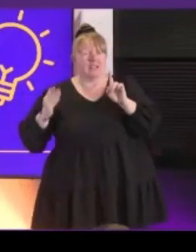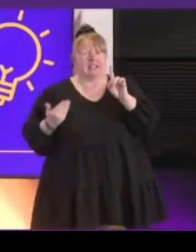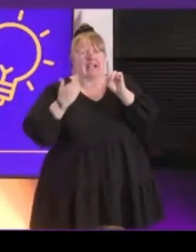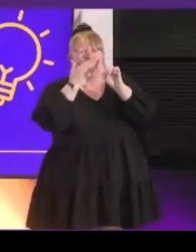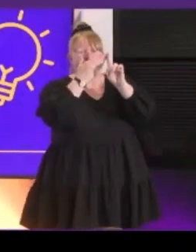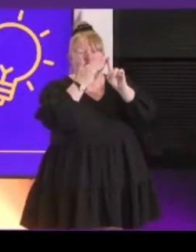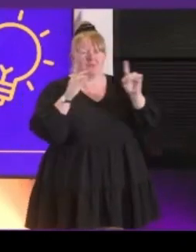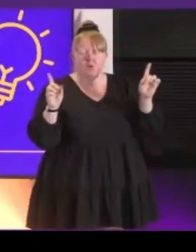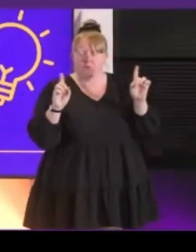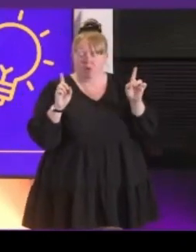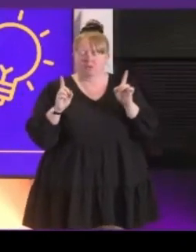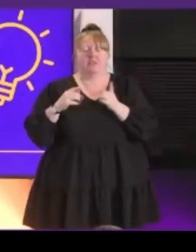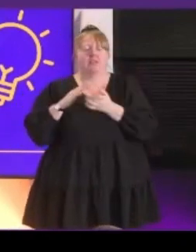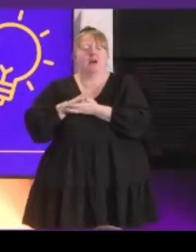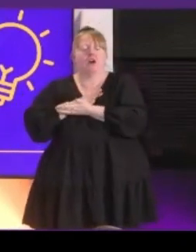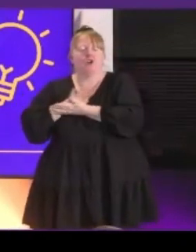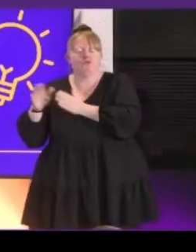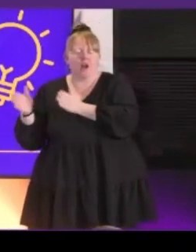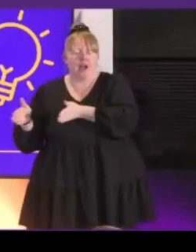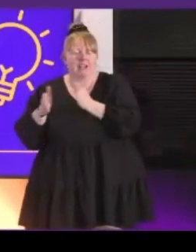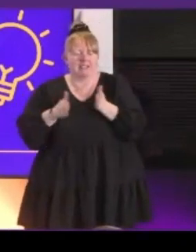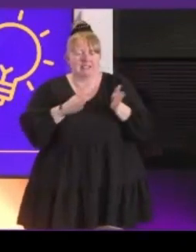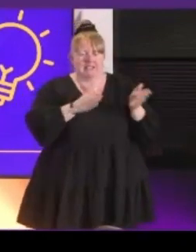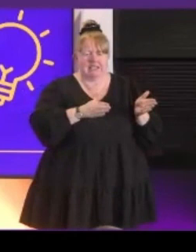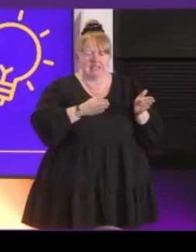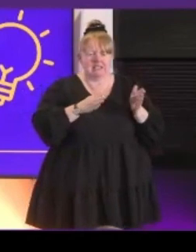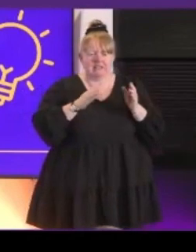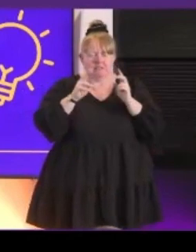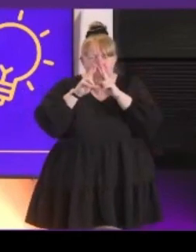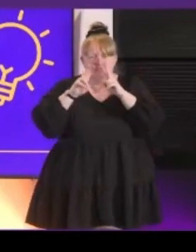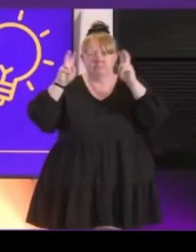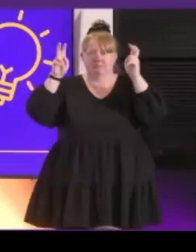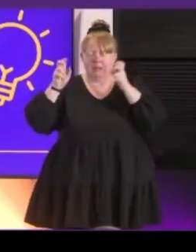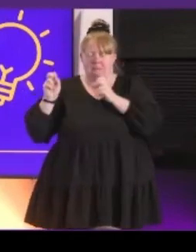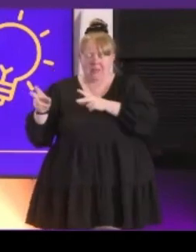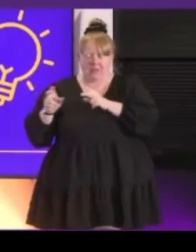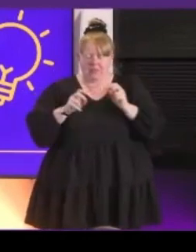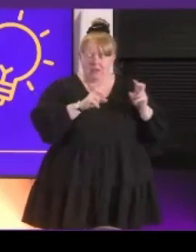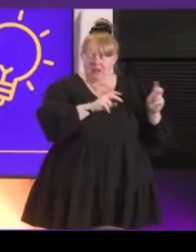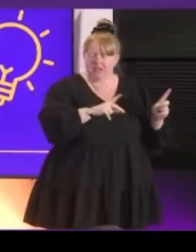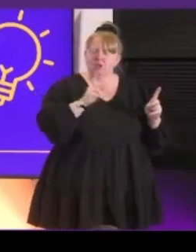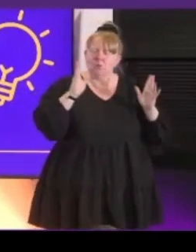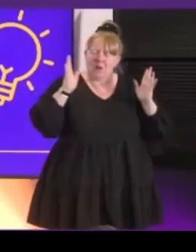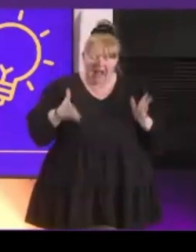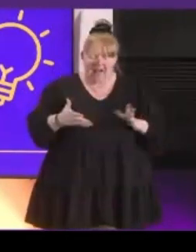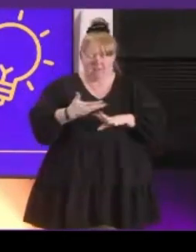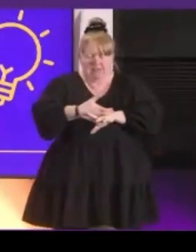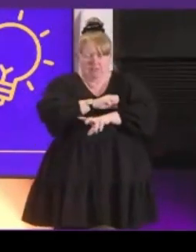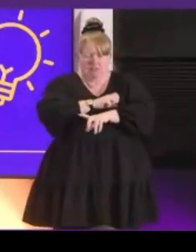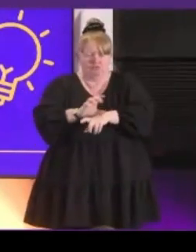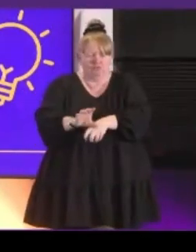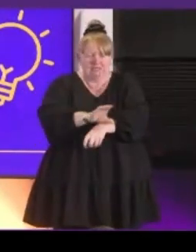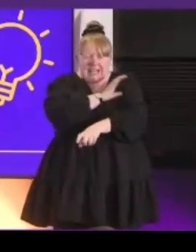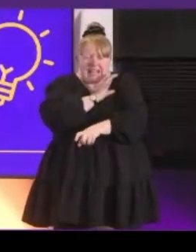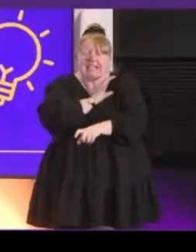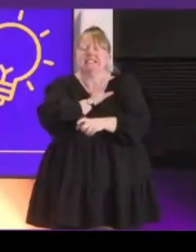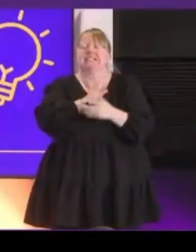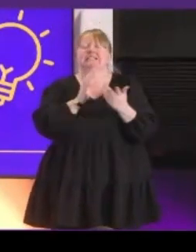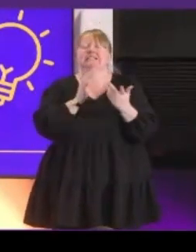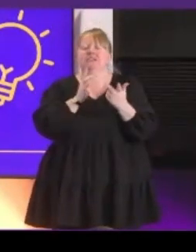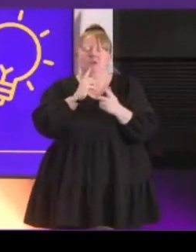I think this Horizon methodology is there to kind of say to people, you've got to build a resilience in an organisation, not have a